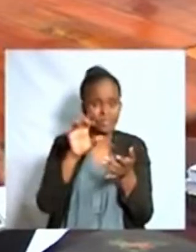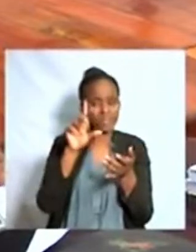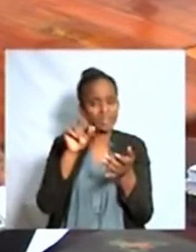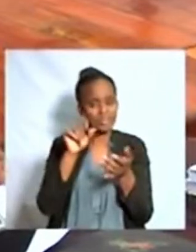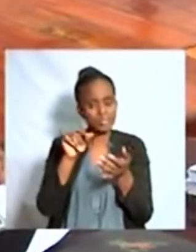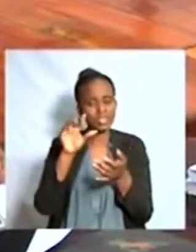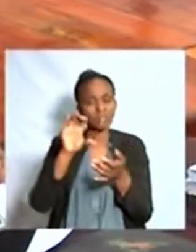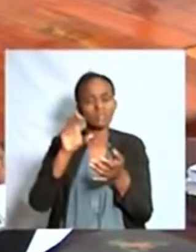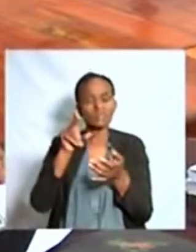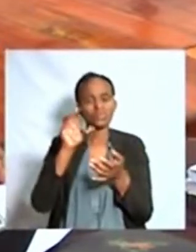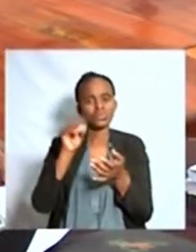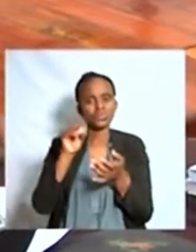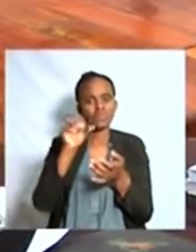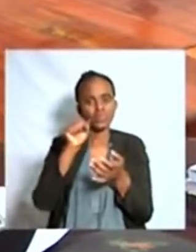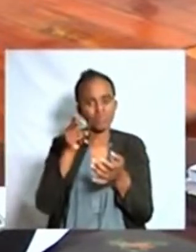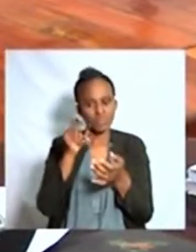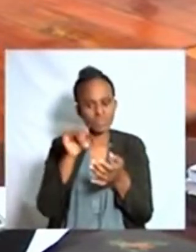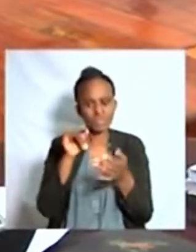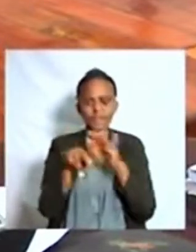Primary School in Lubu Ward.